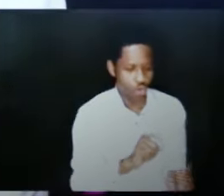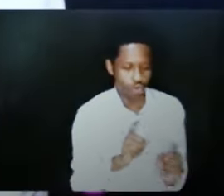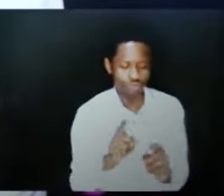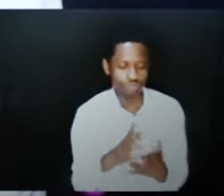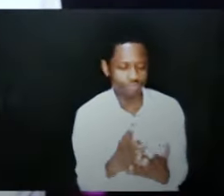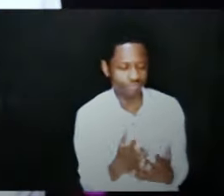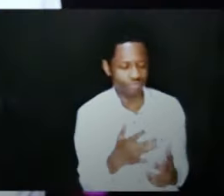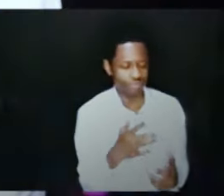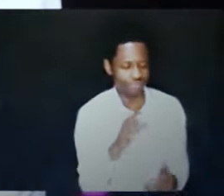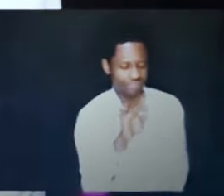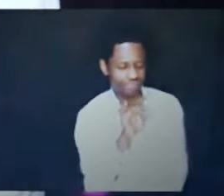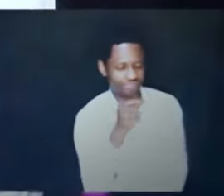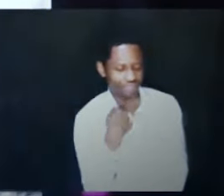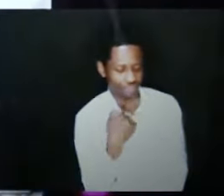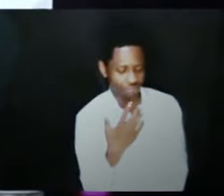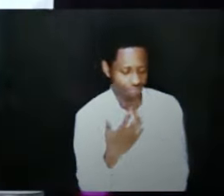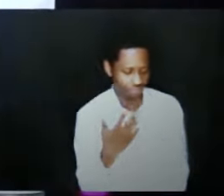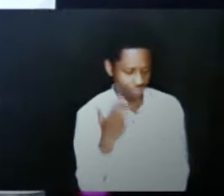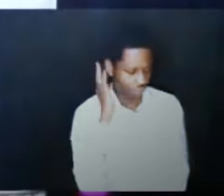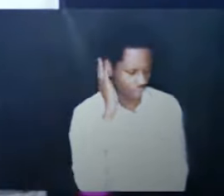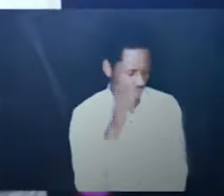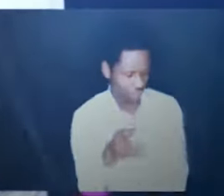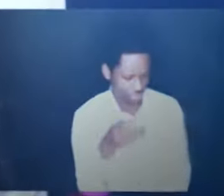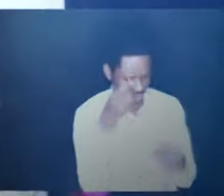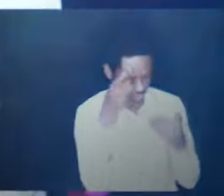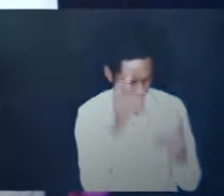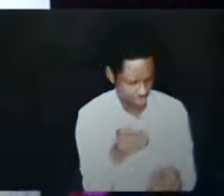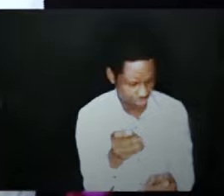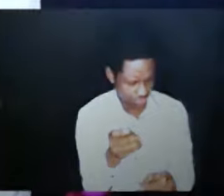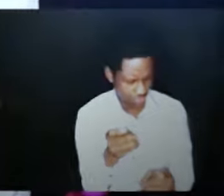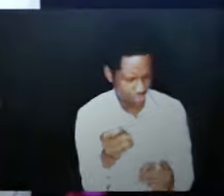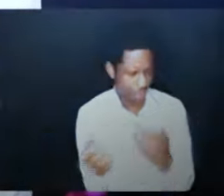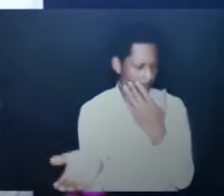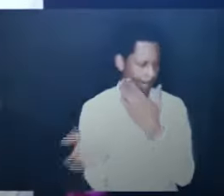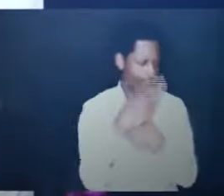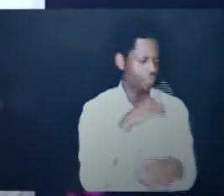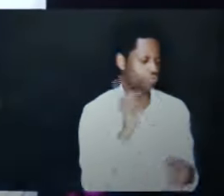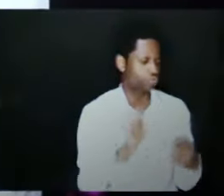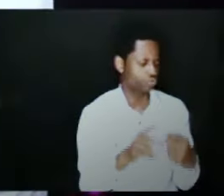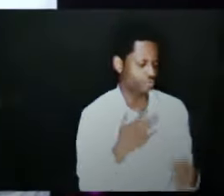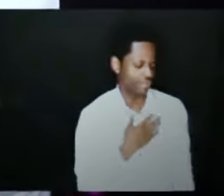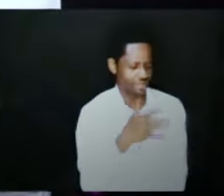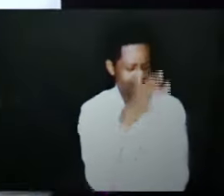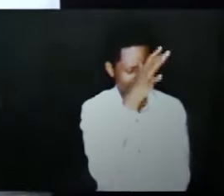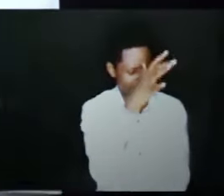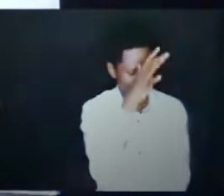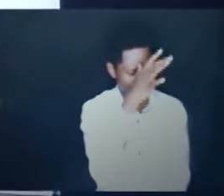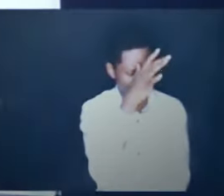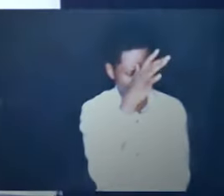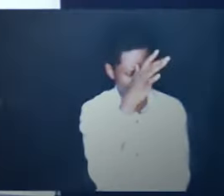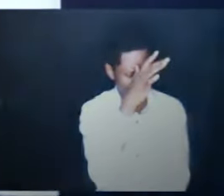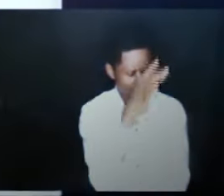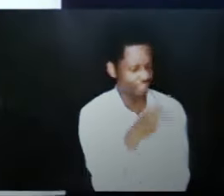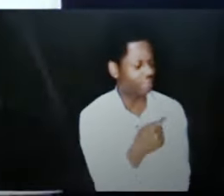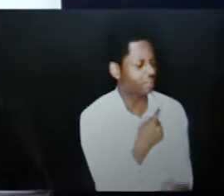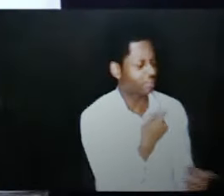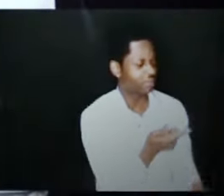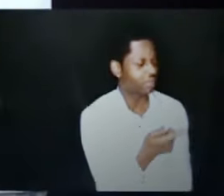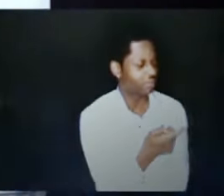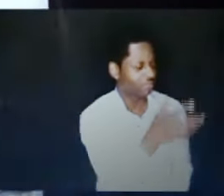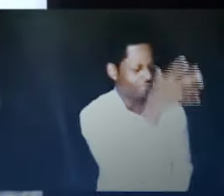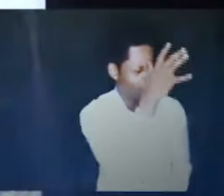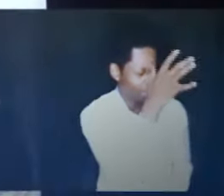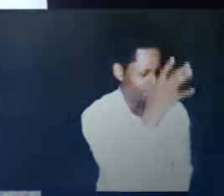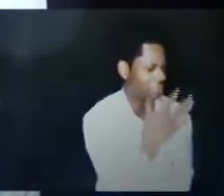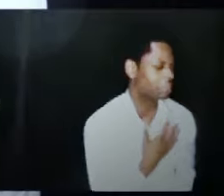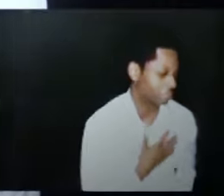to my father. This is the prodigal son speaking to himself, or maybe thinking, and say to him, Father, I have